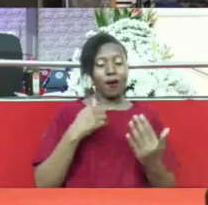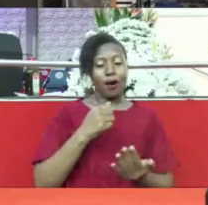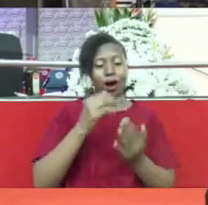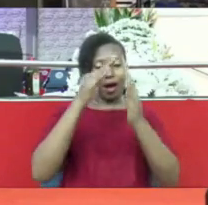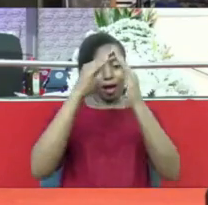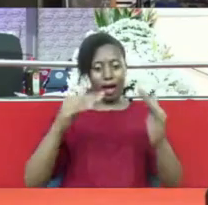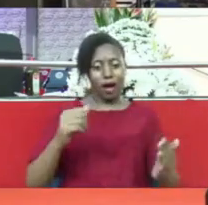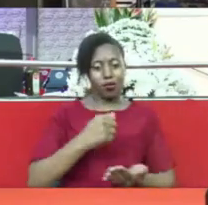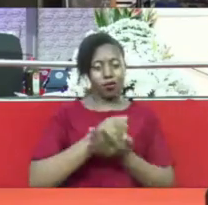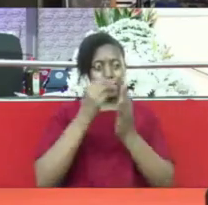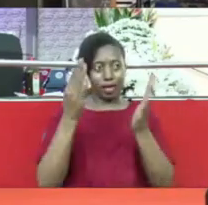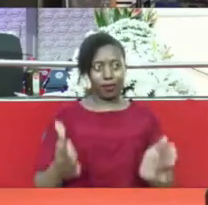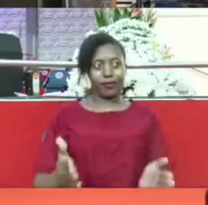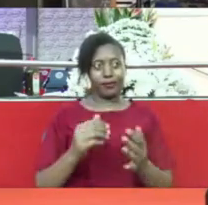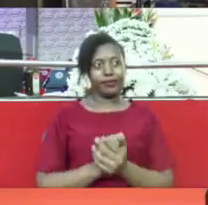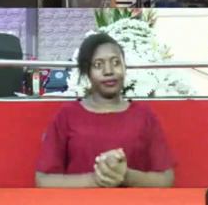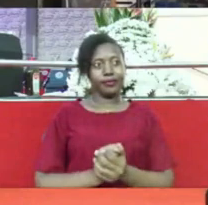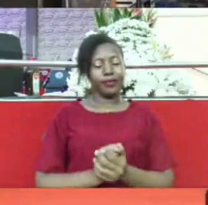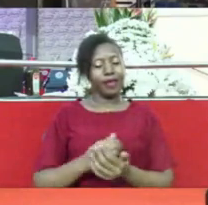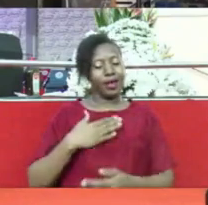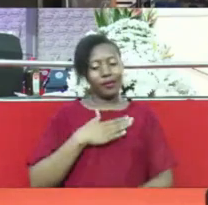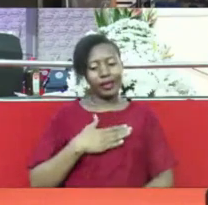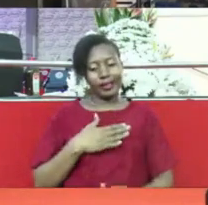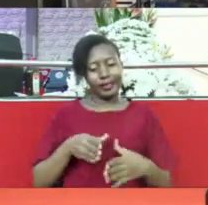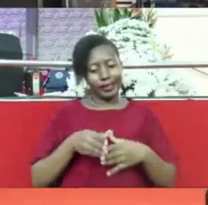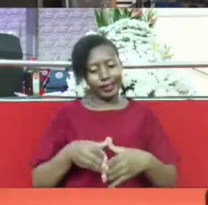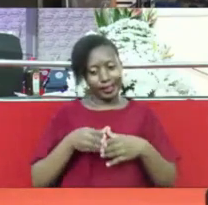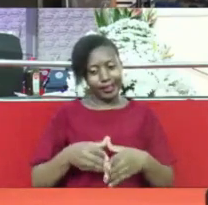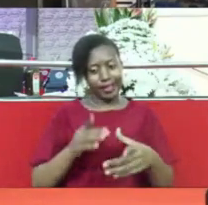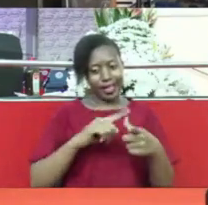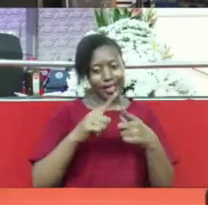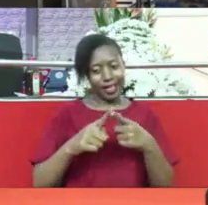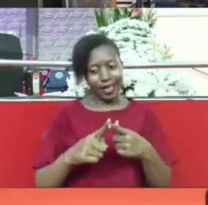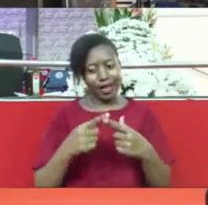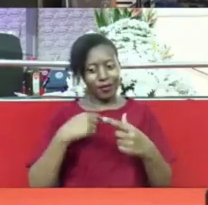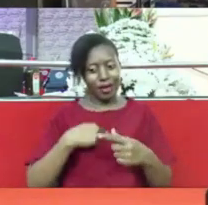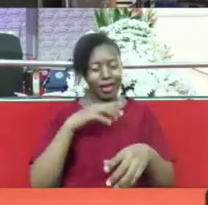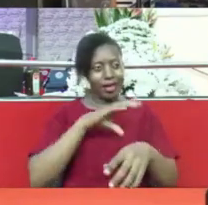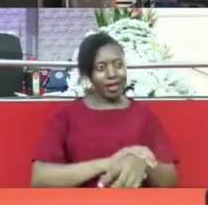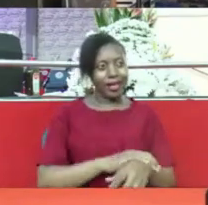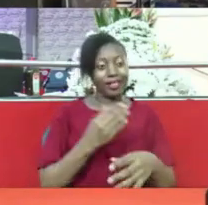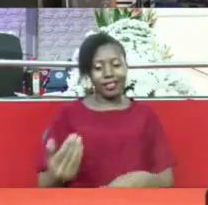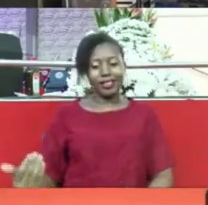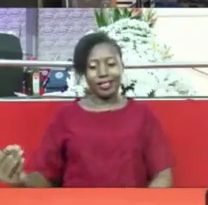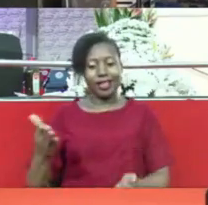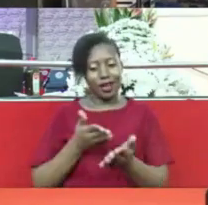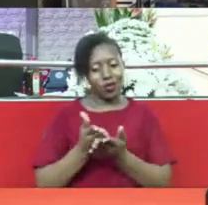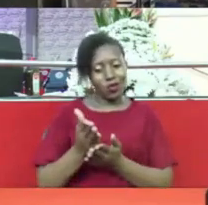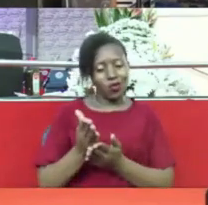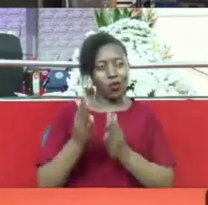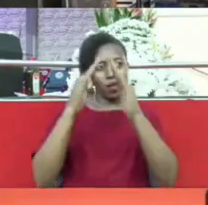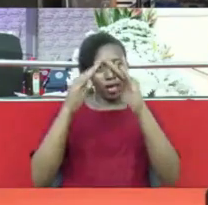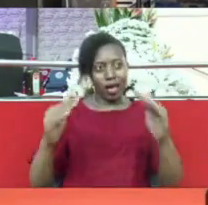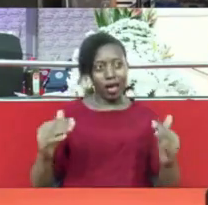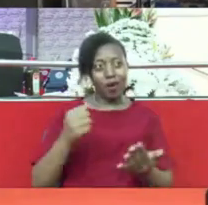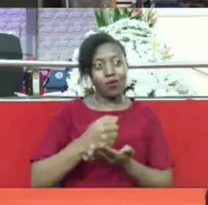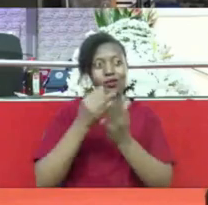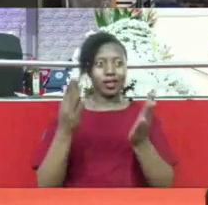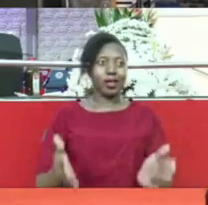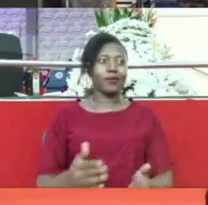wetu hapa. Sufanye kitu so that at least I get children through her. Ni fanya kitu nipate mtoto kupitia